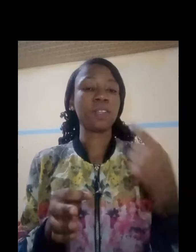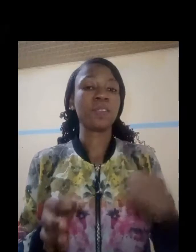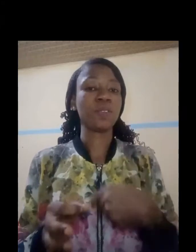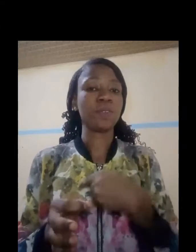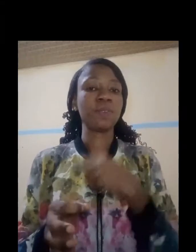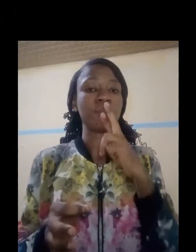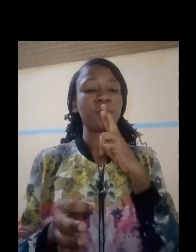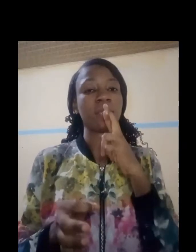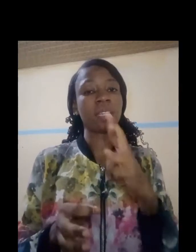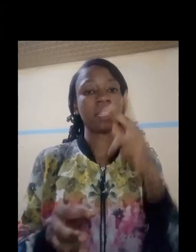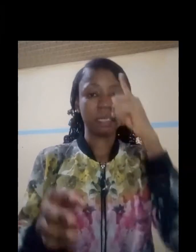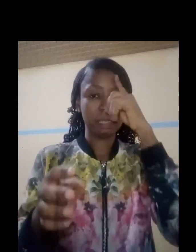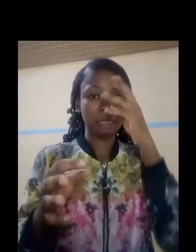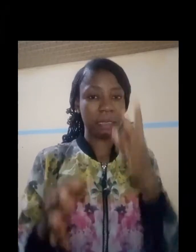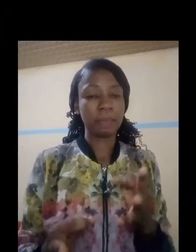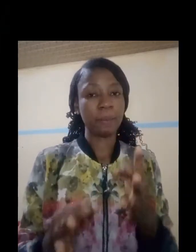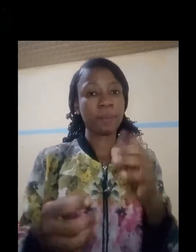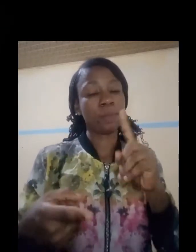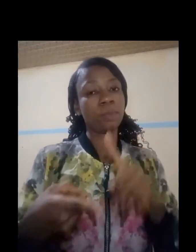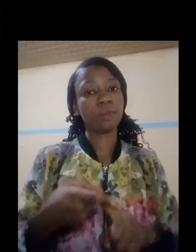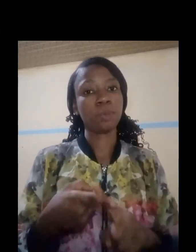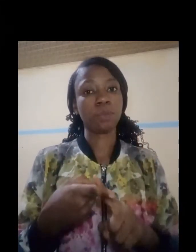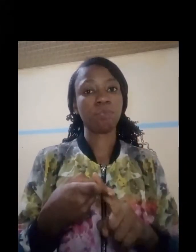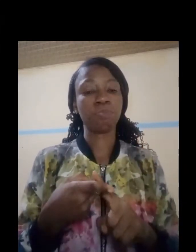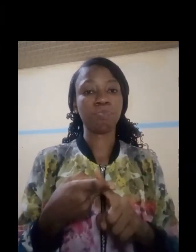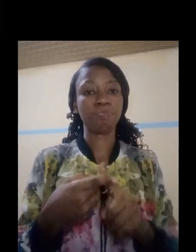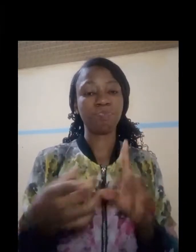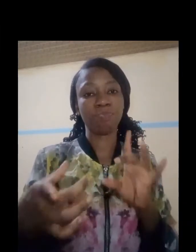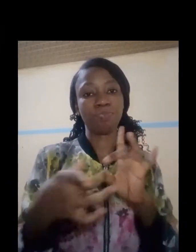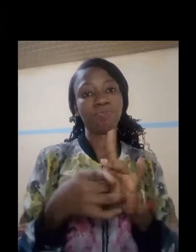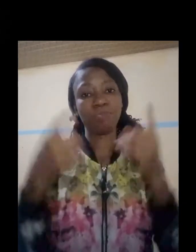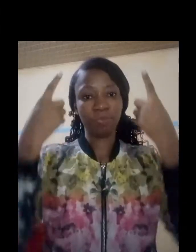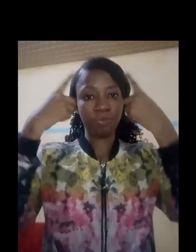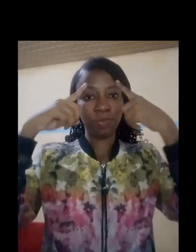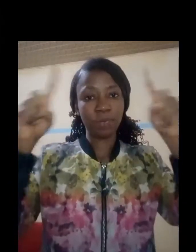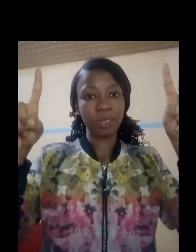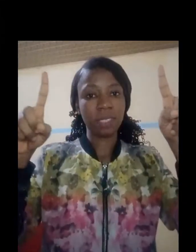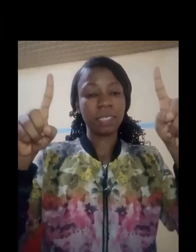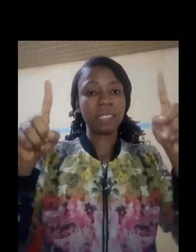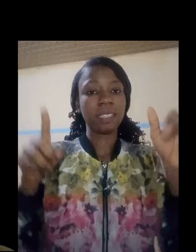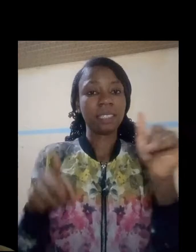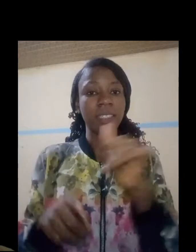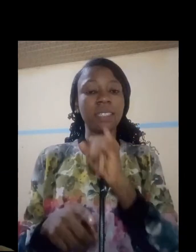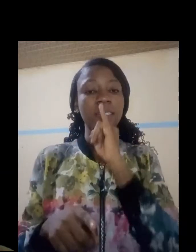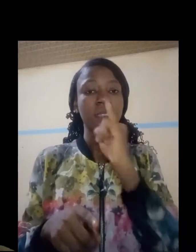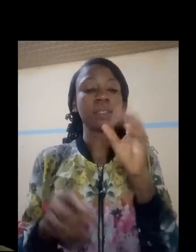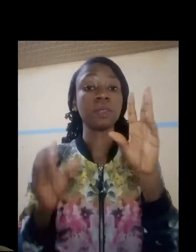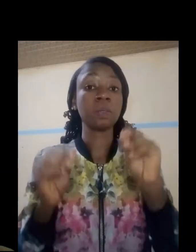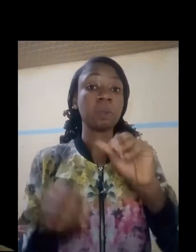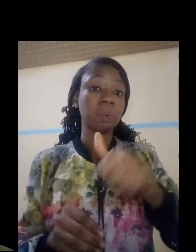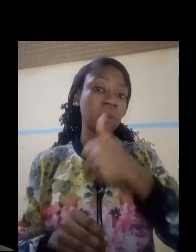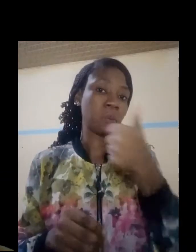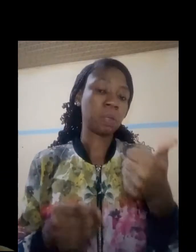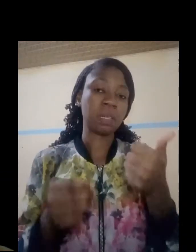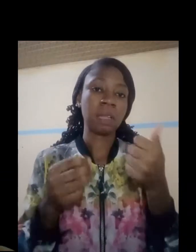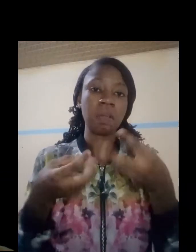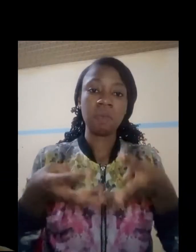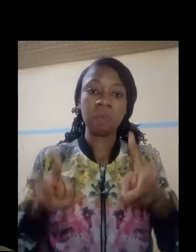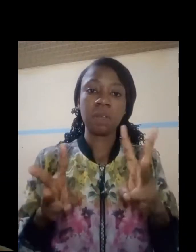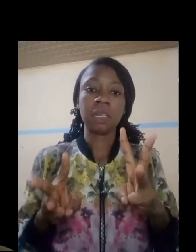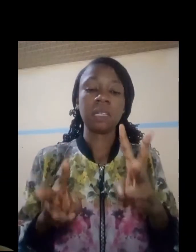determined to bring ourselves to excellence. There is no other way. It does not just end